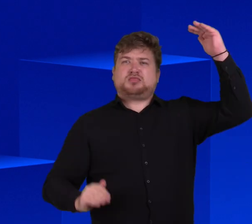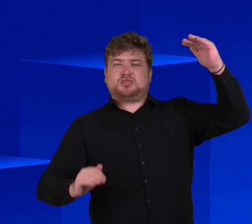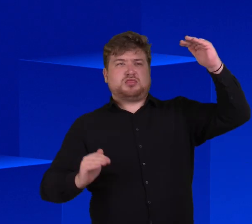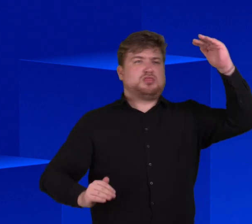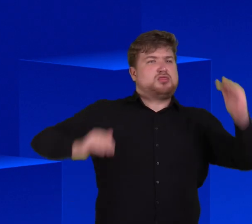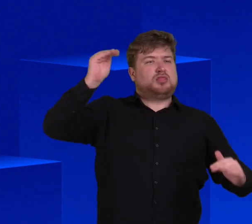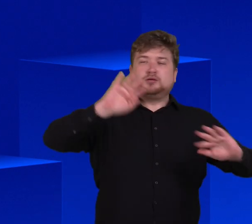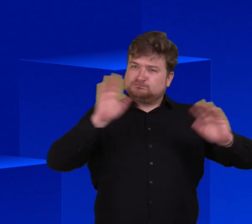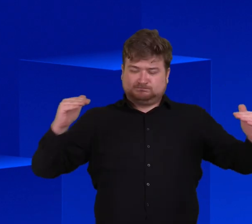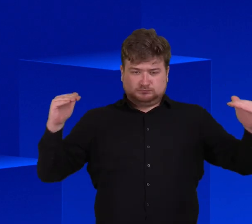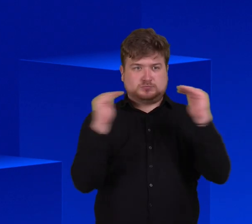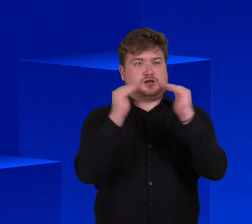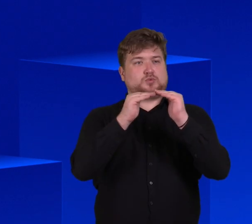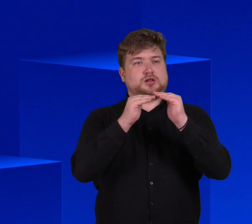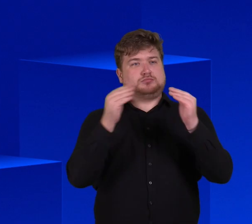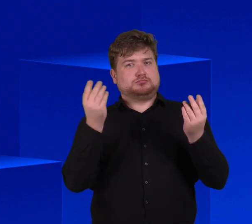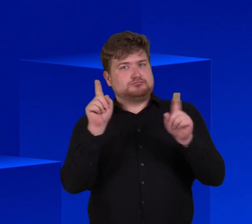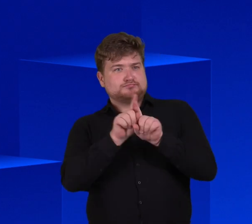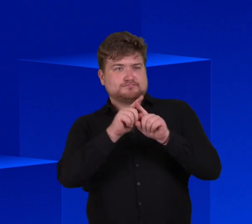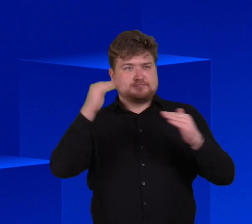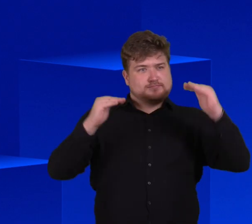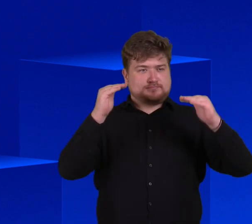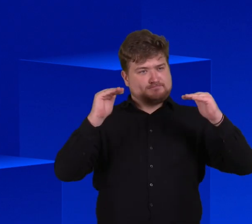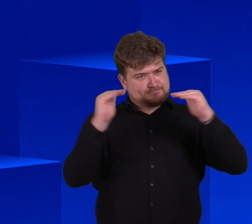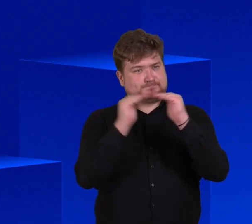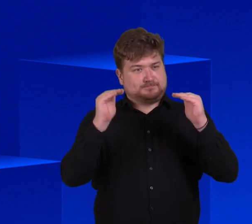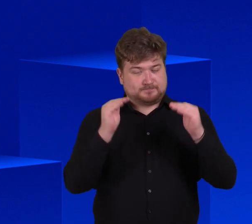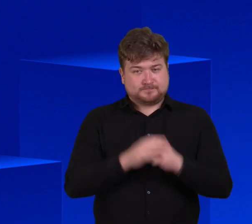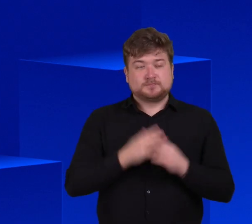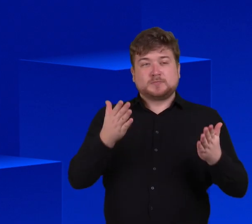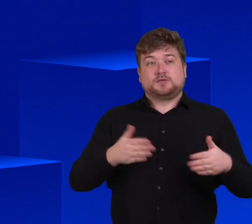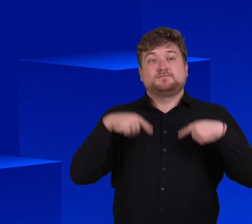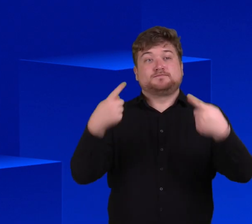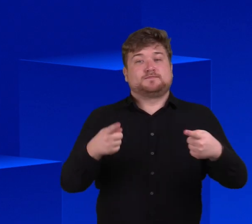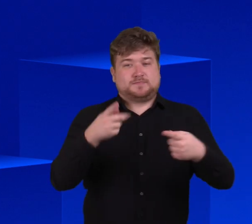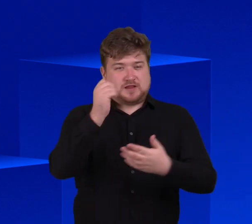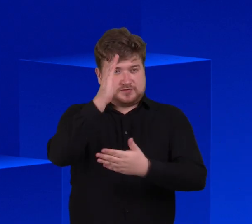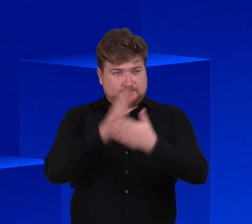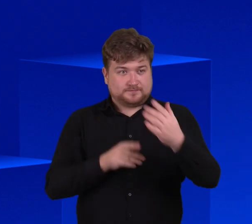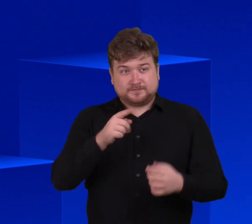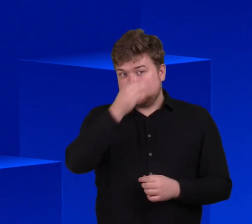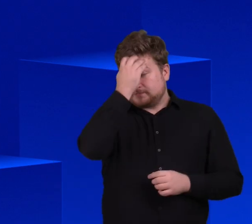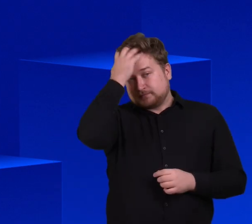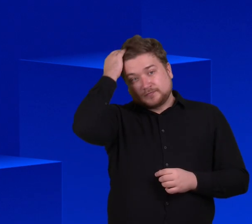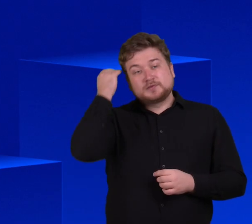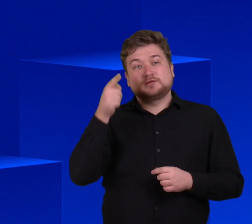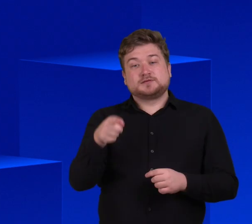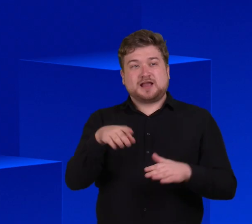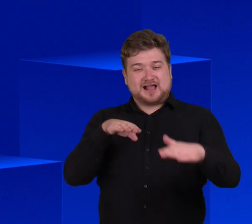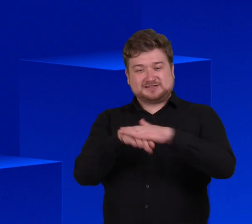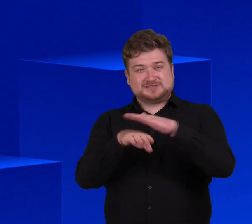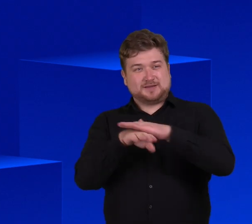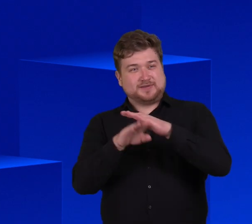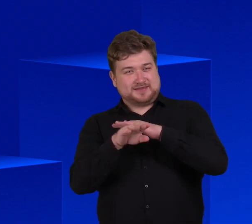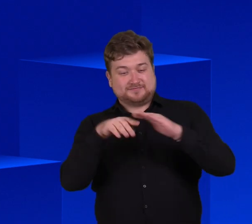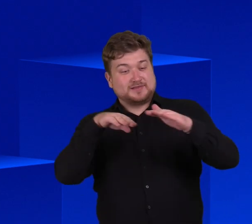an interesting take about the people who never accessed the internet in 2021, where you